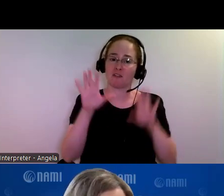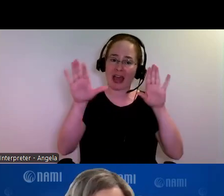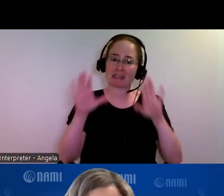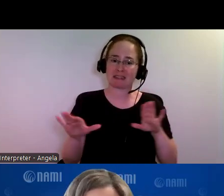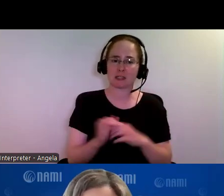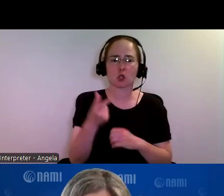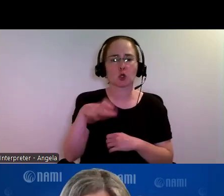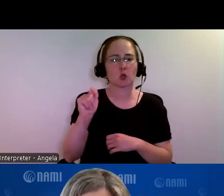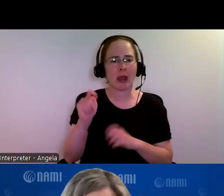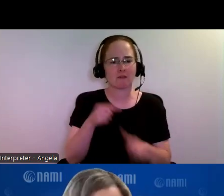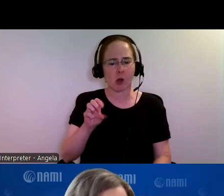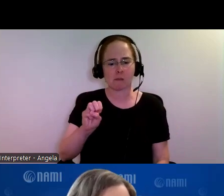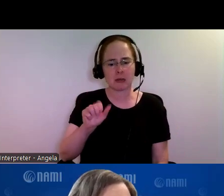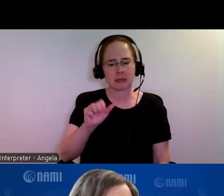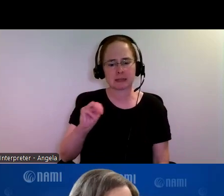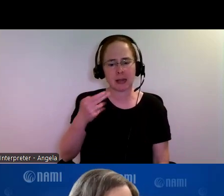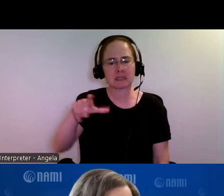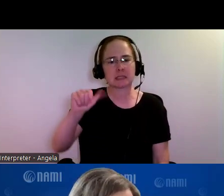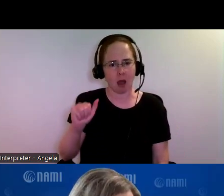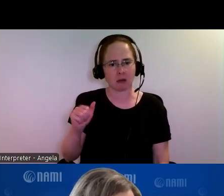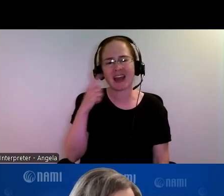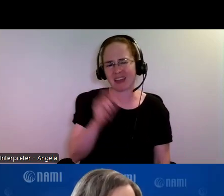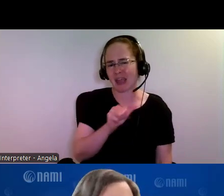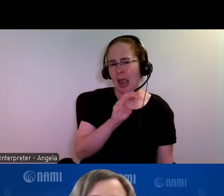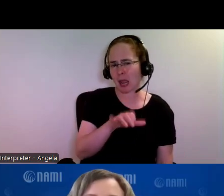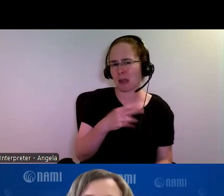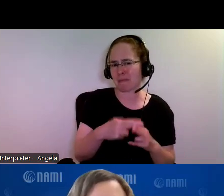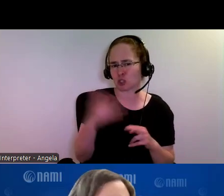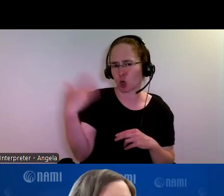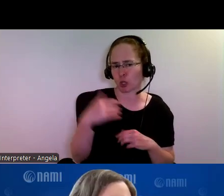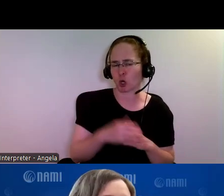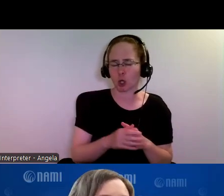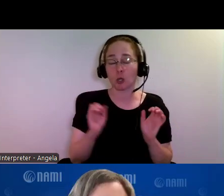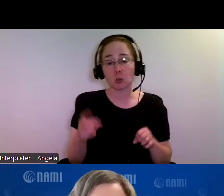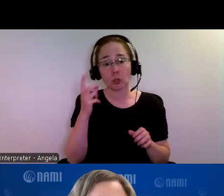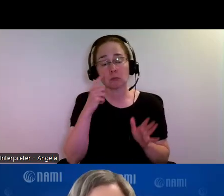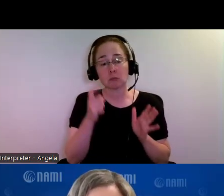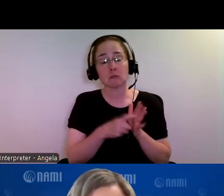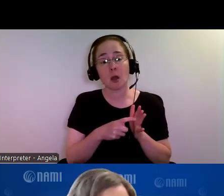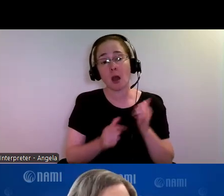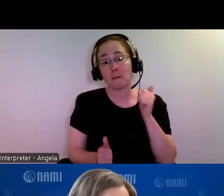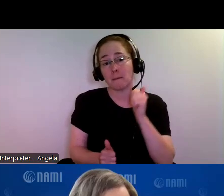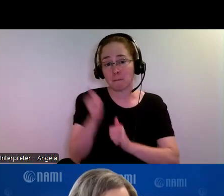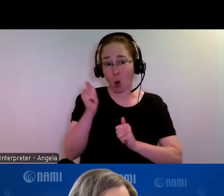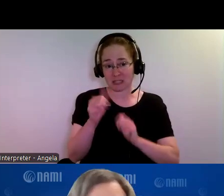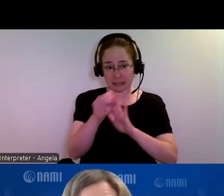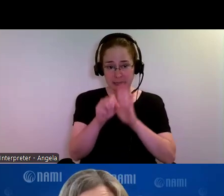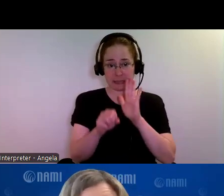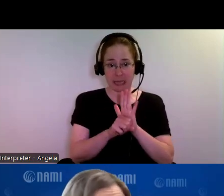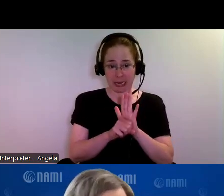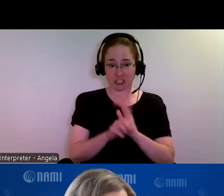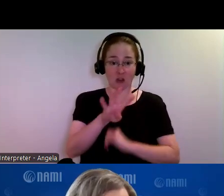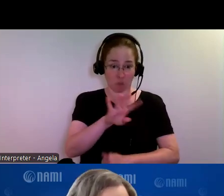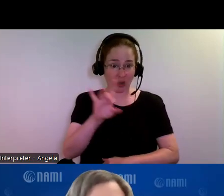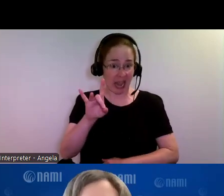from SAMHSA. I believe Amy mentioned that earlier. You can see that the vast majority of states,